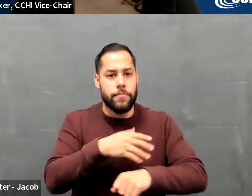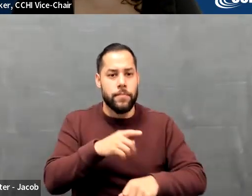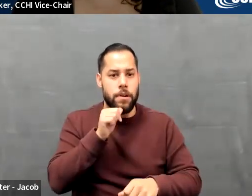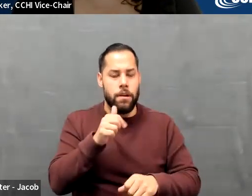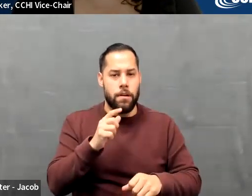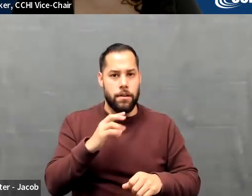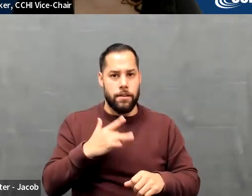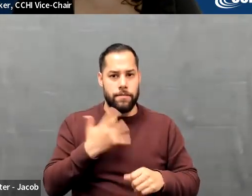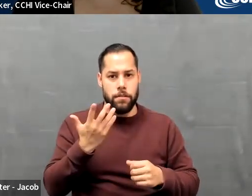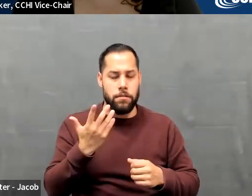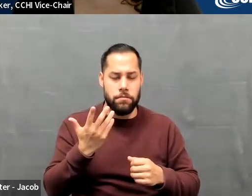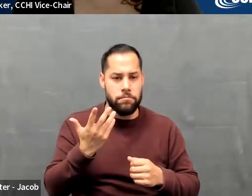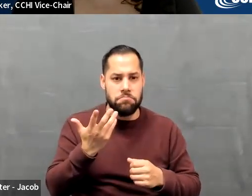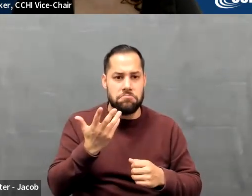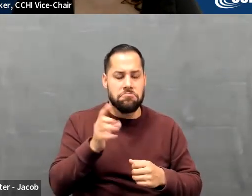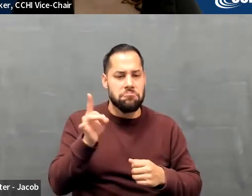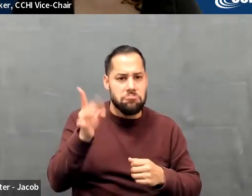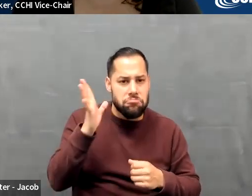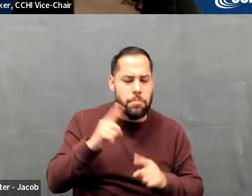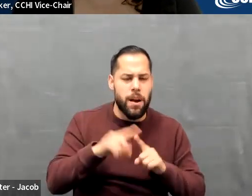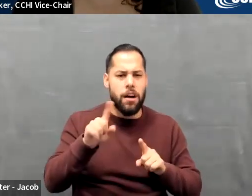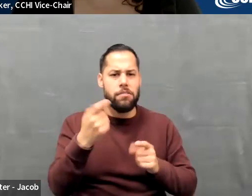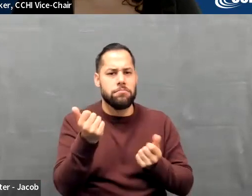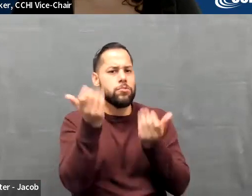and so on. So it's just a suggestion.